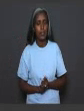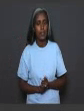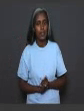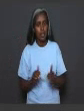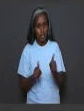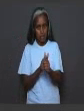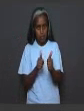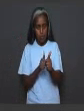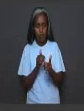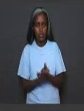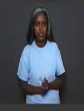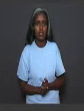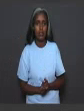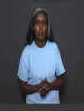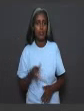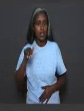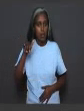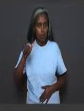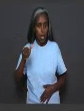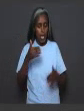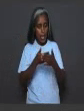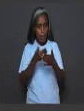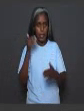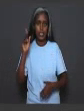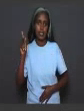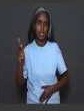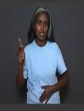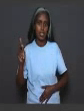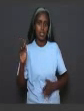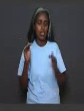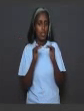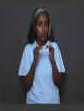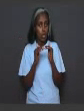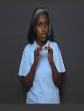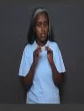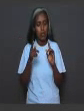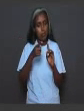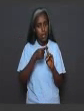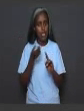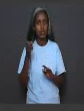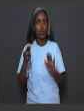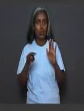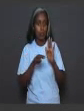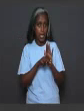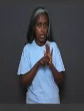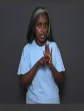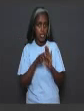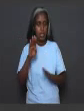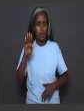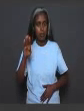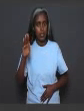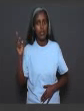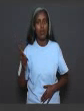follows. Y minus k equals plus or minus